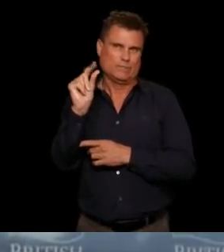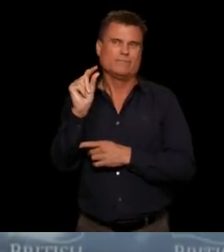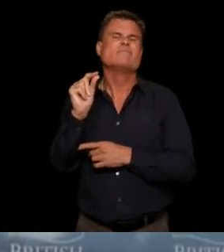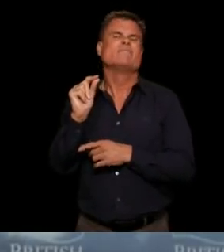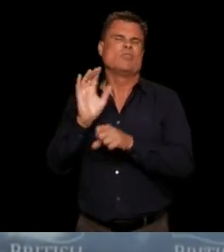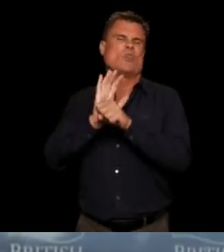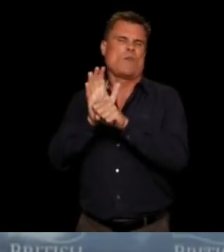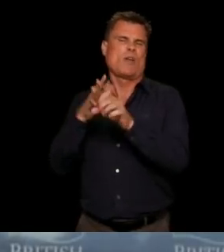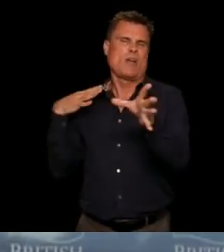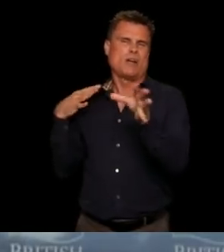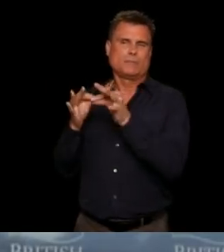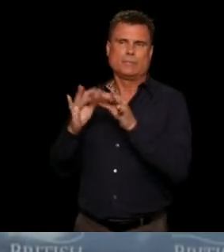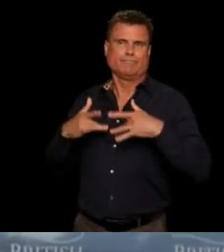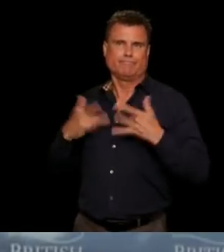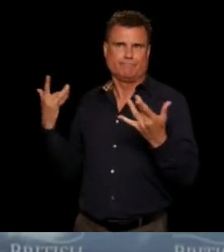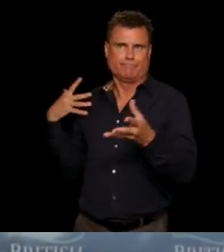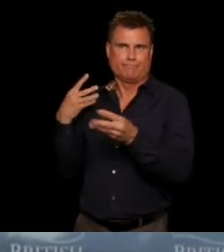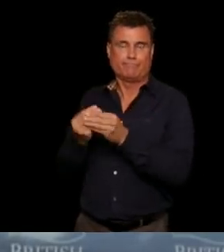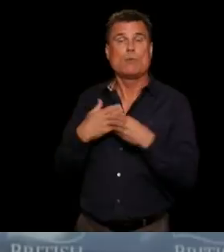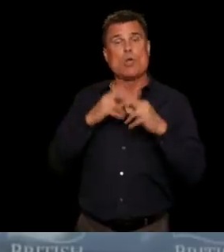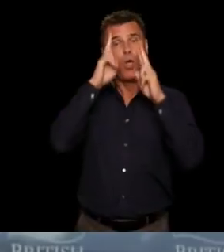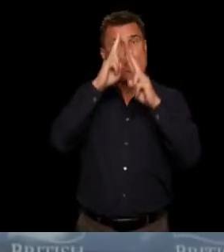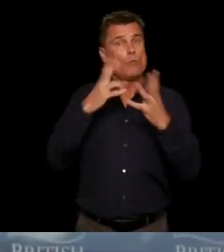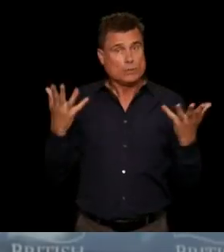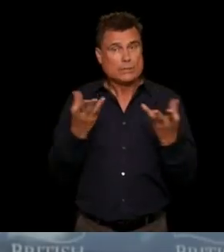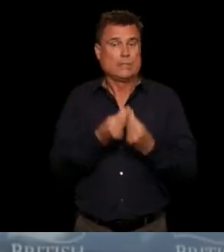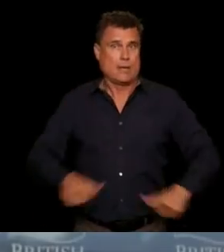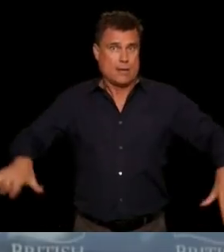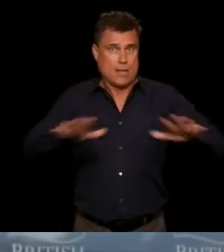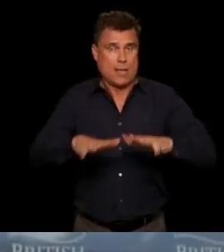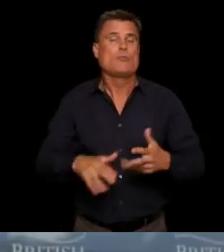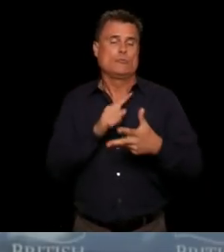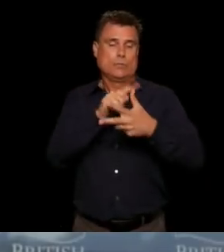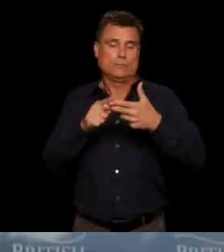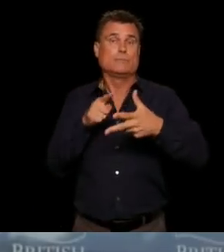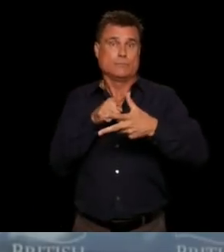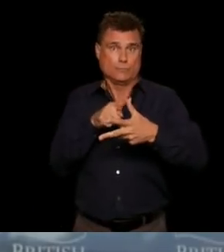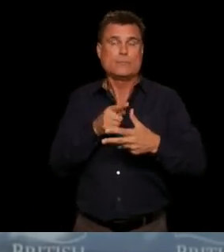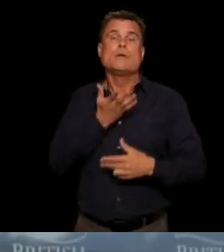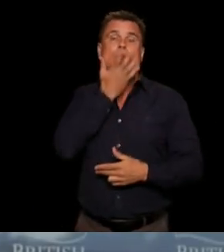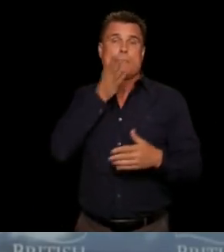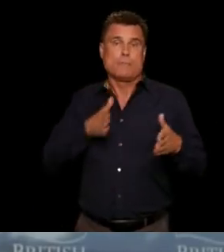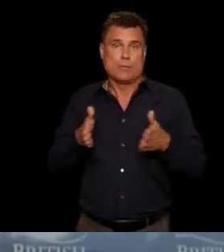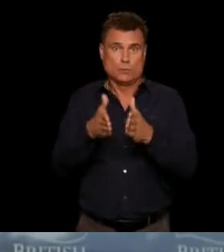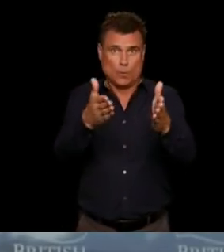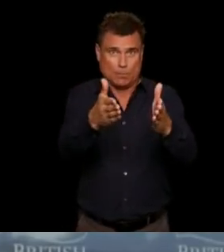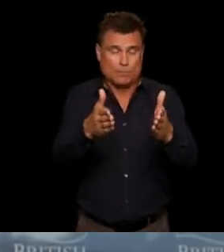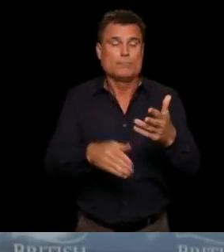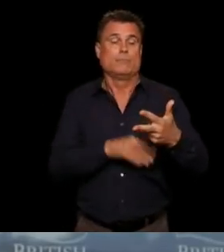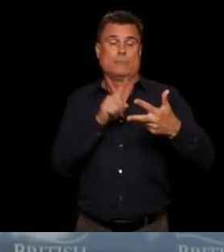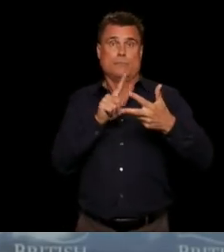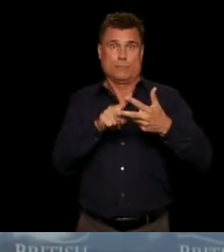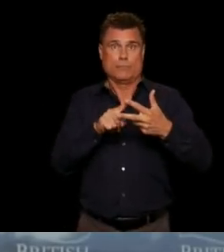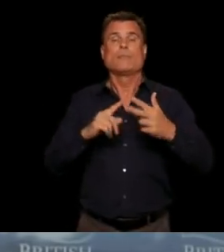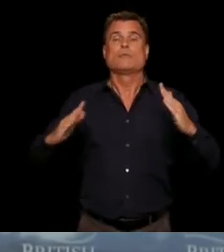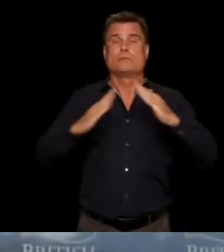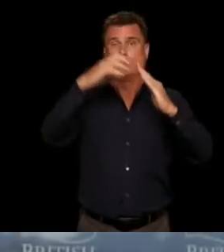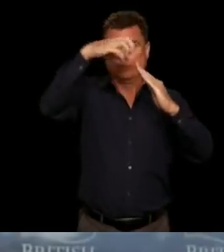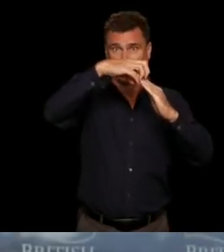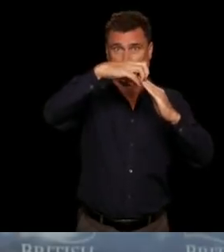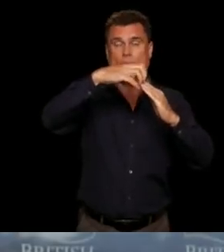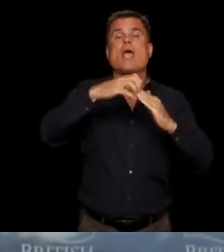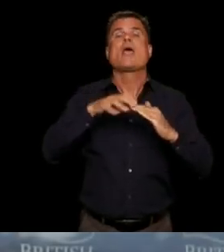the territories of the Musqueam, of the Squamish, of the Tsleil-Waututh. Tomorrow, Friday, August 21st, we'll